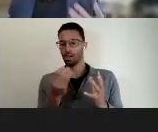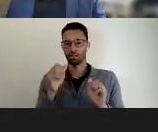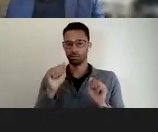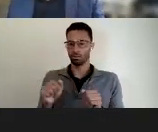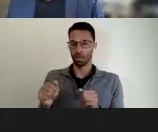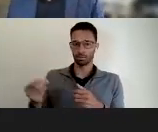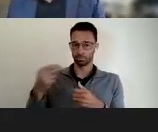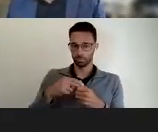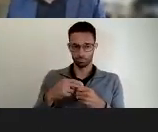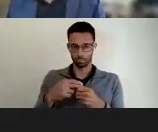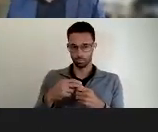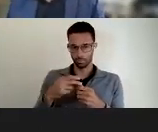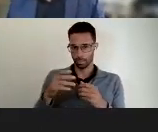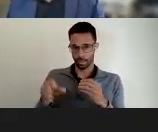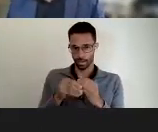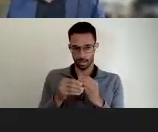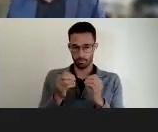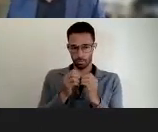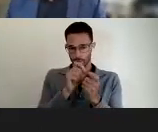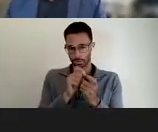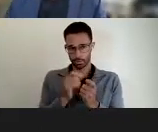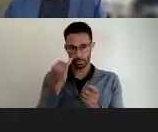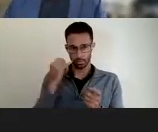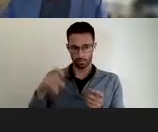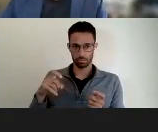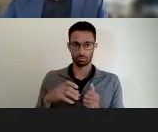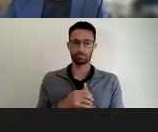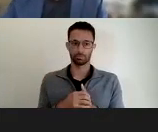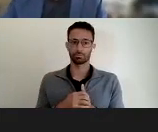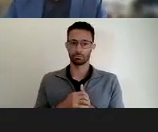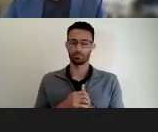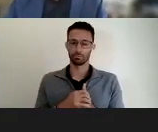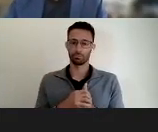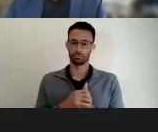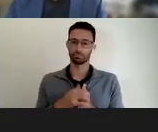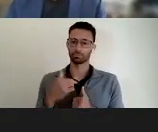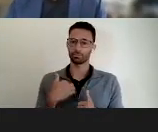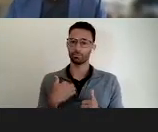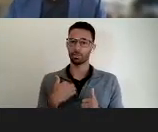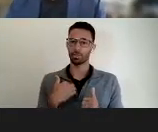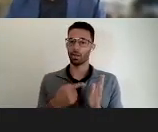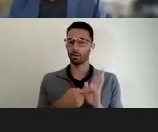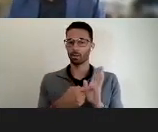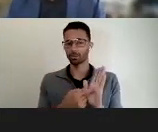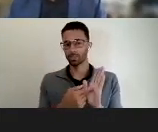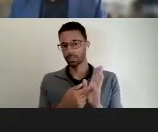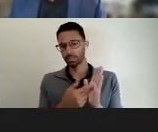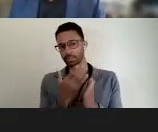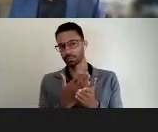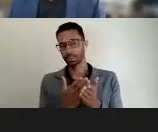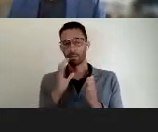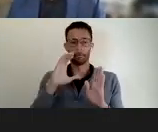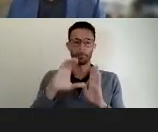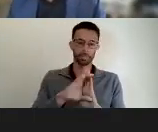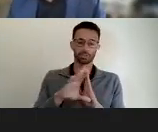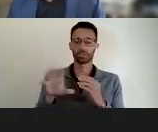to provide further detail if needed. I'm presenting some pictures and some additional